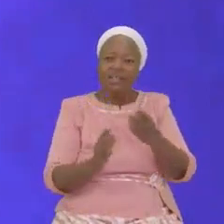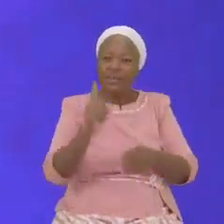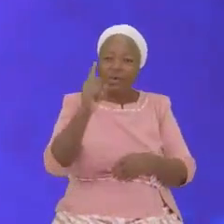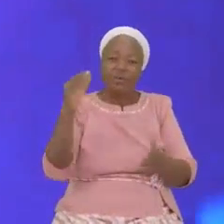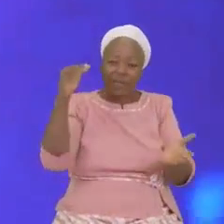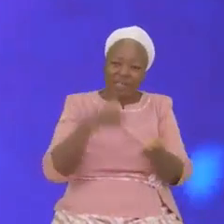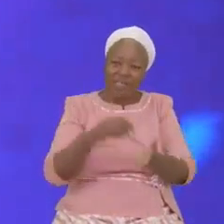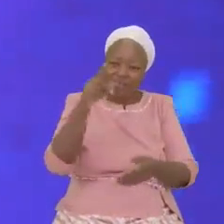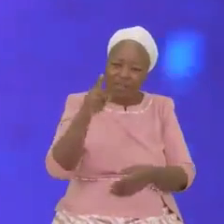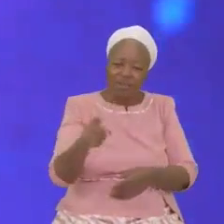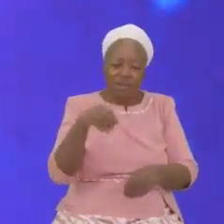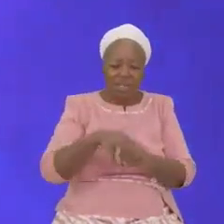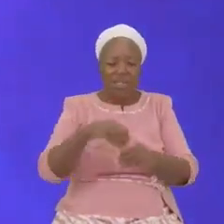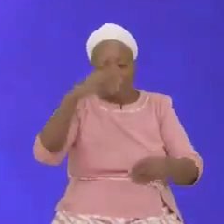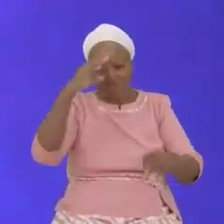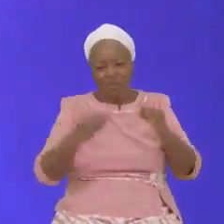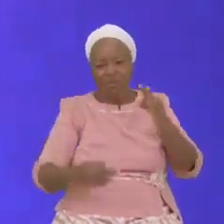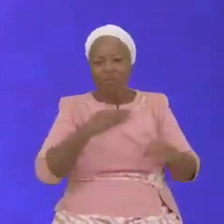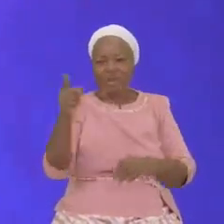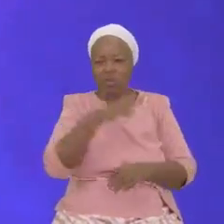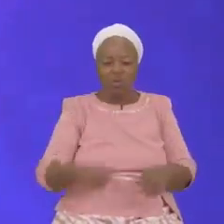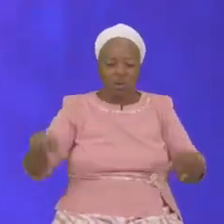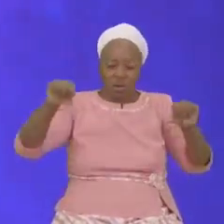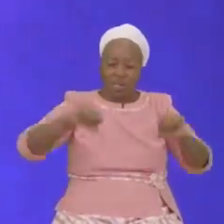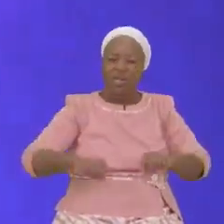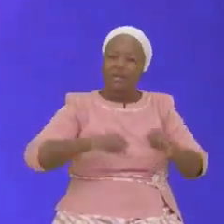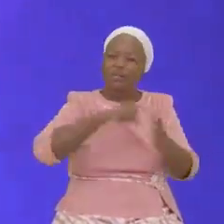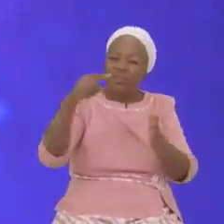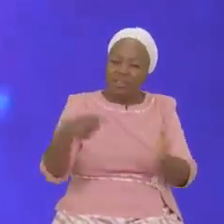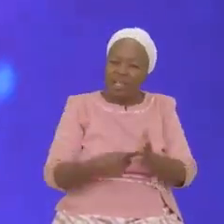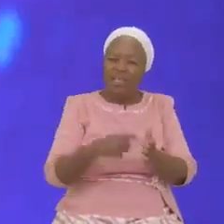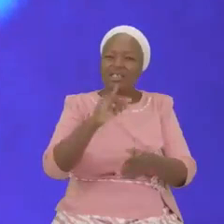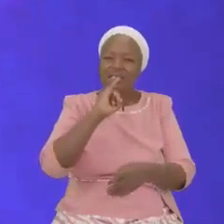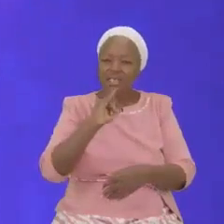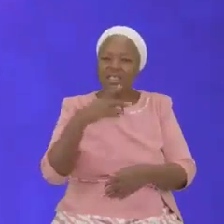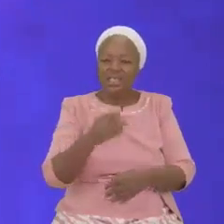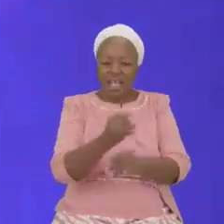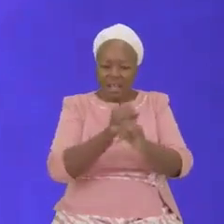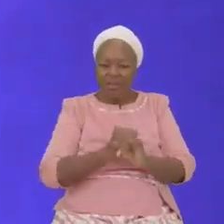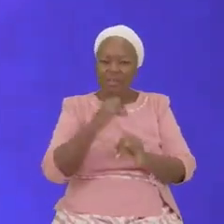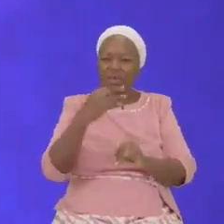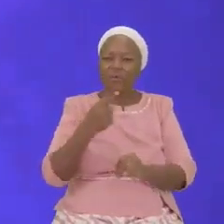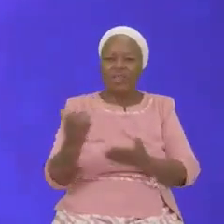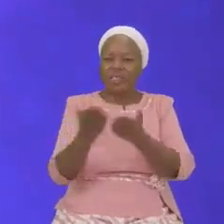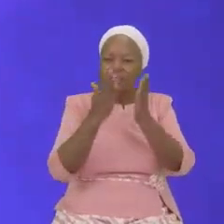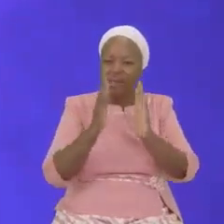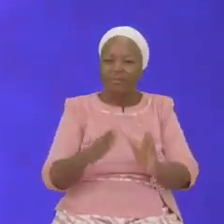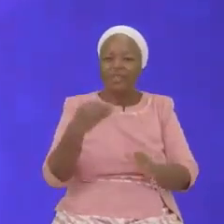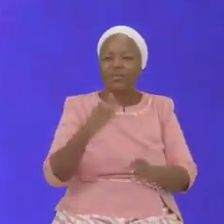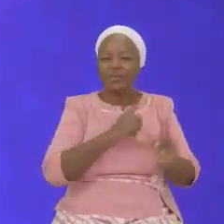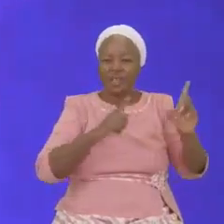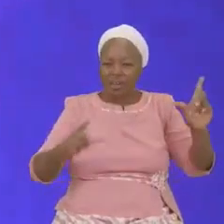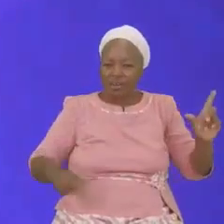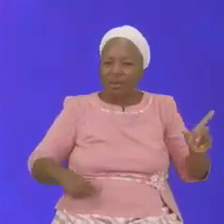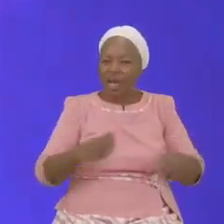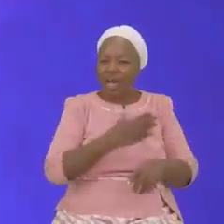in judgment, thou shalt condemn. This is the heritage of the servants of the Lord,